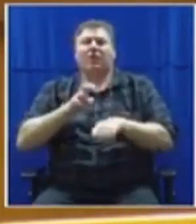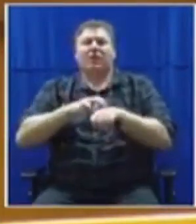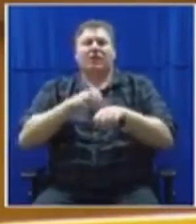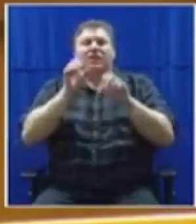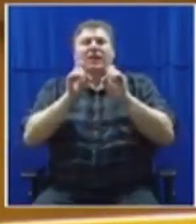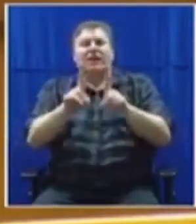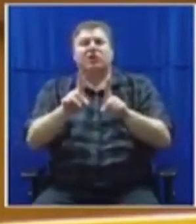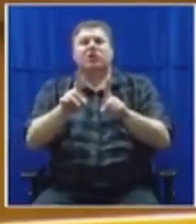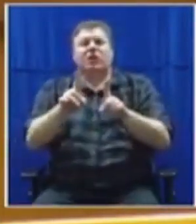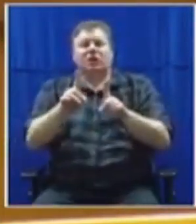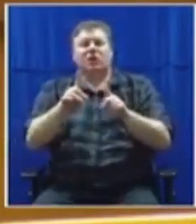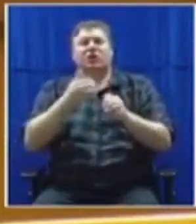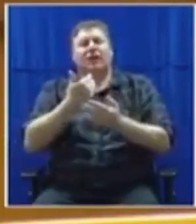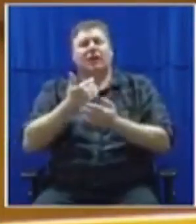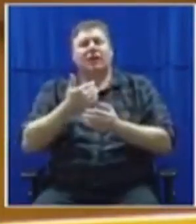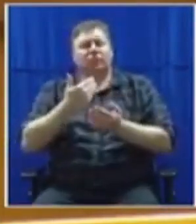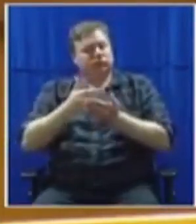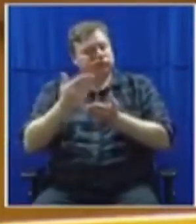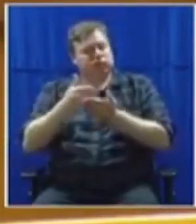against patriarchy and sexism,